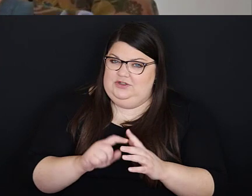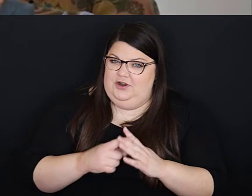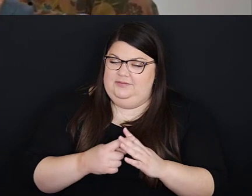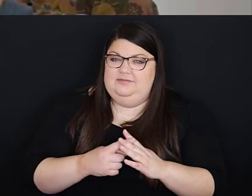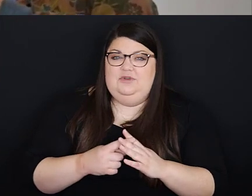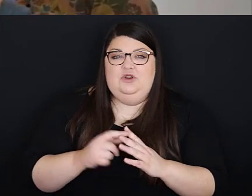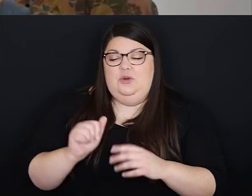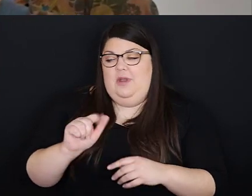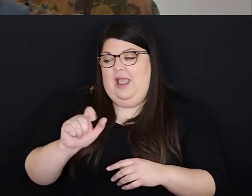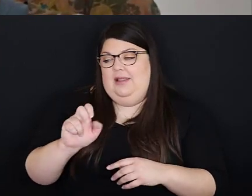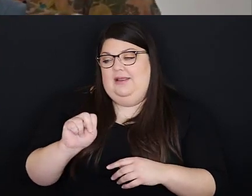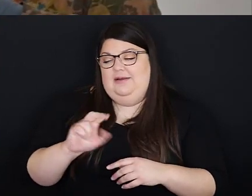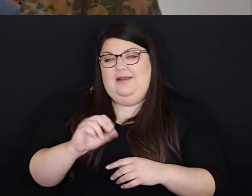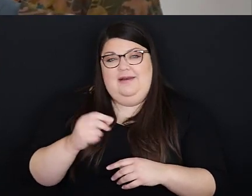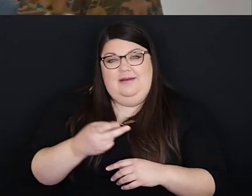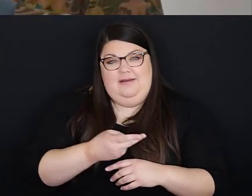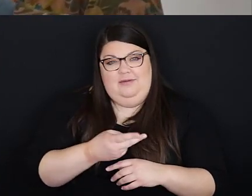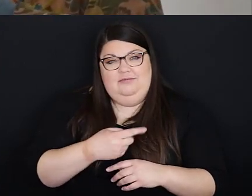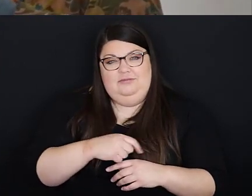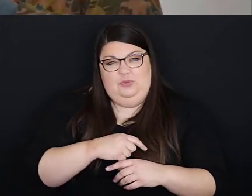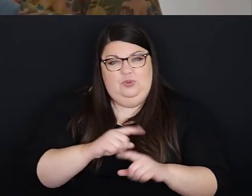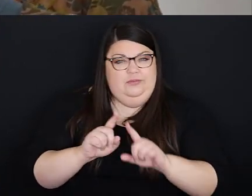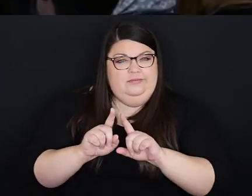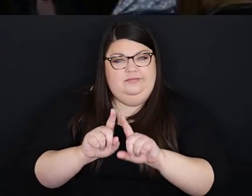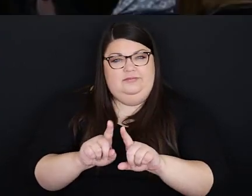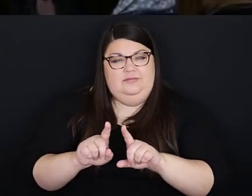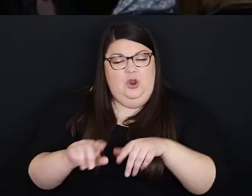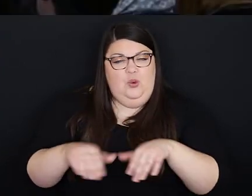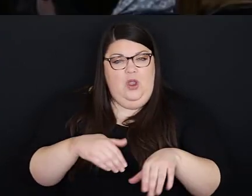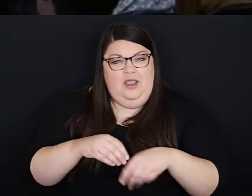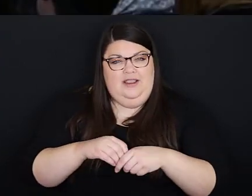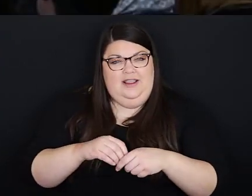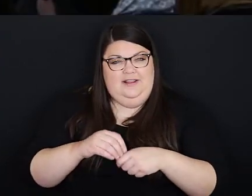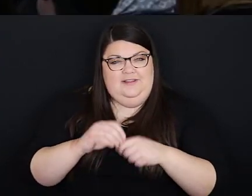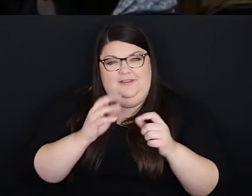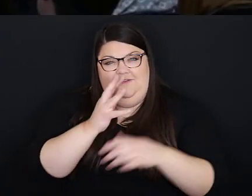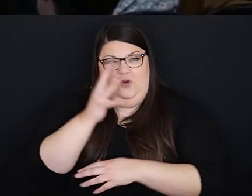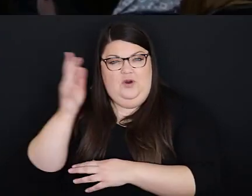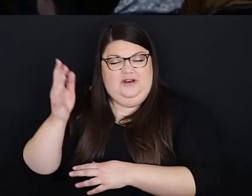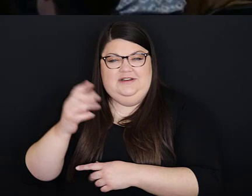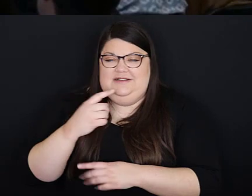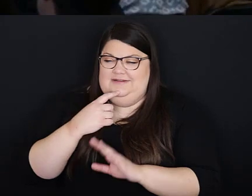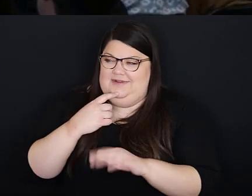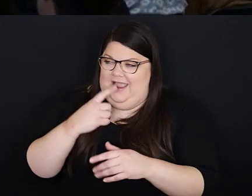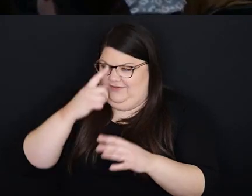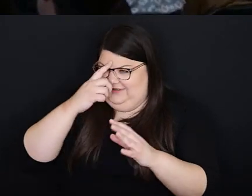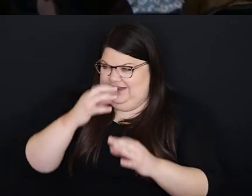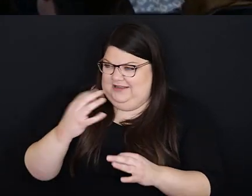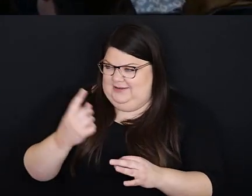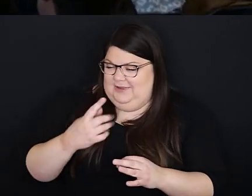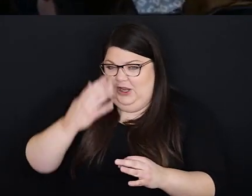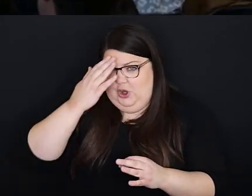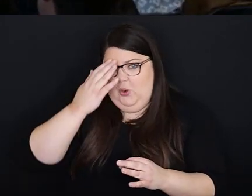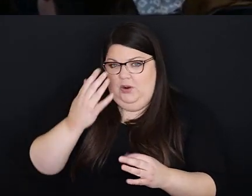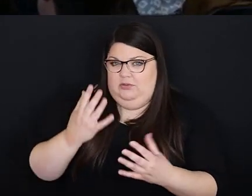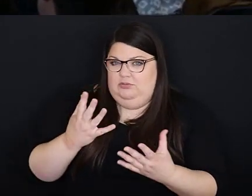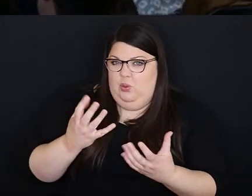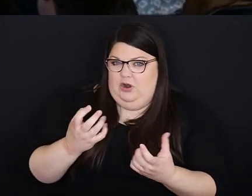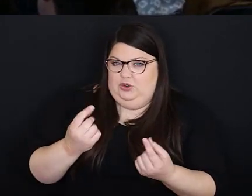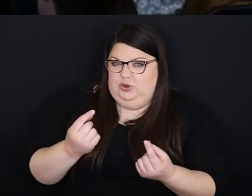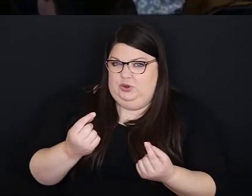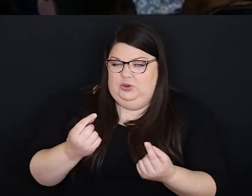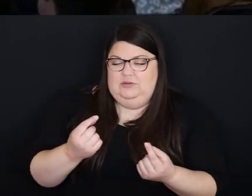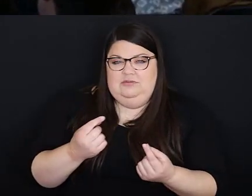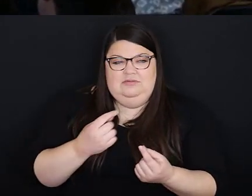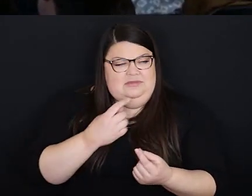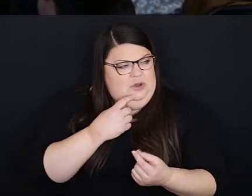Alan and I went for a walk in the forest, and I was thinking, hey, you know what? I've decided something. I know what I want to do. And he says, what?